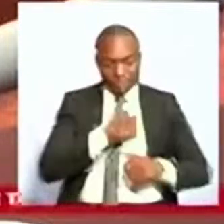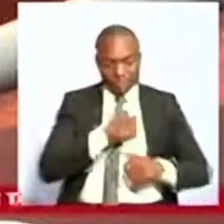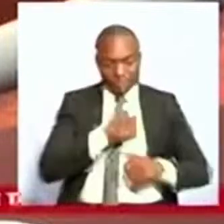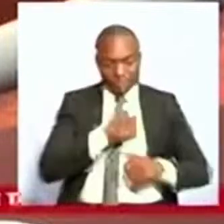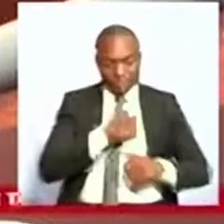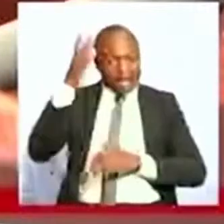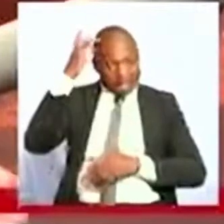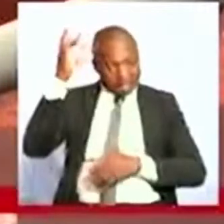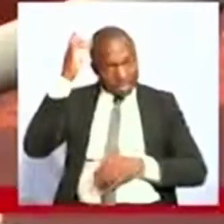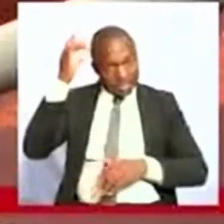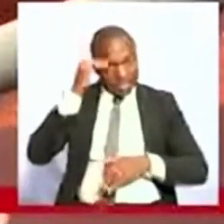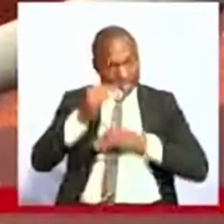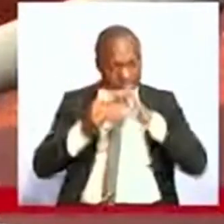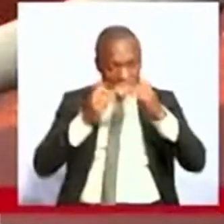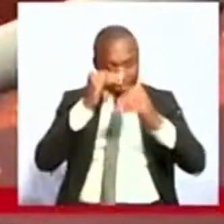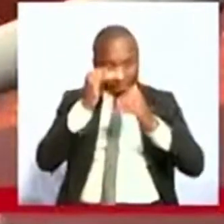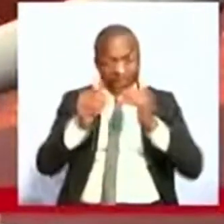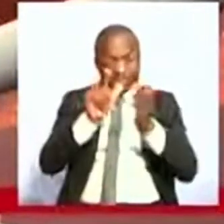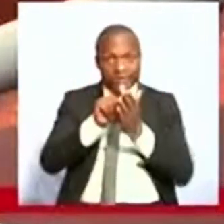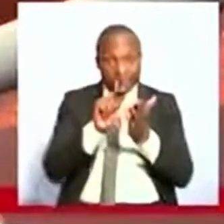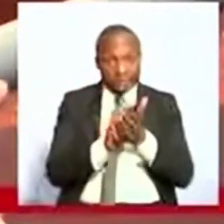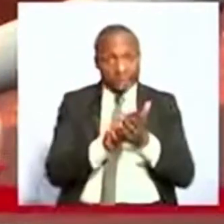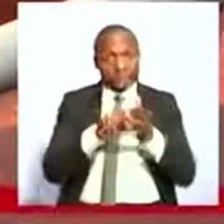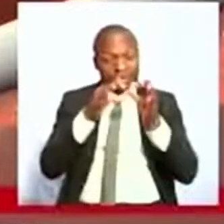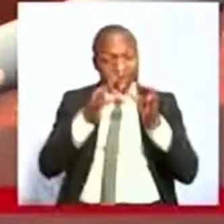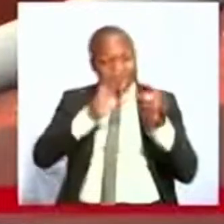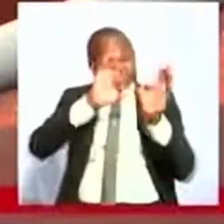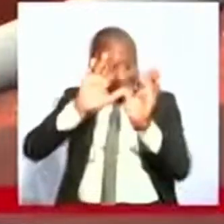Code. If we leave the Constitution as it is,